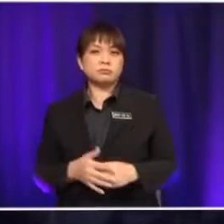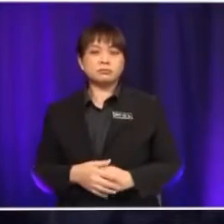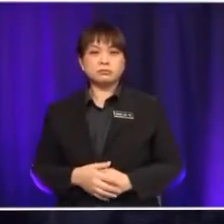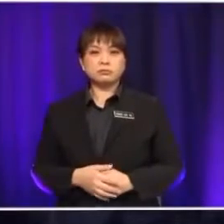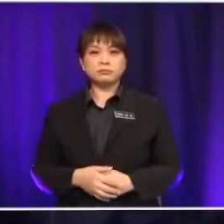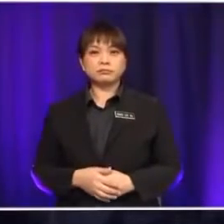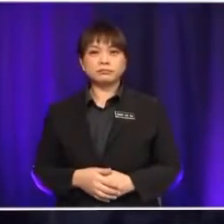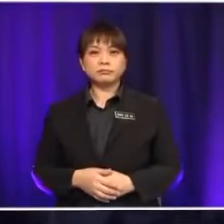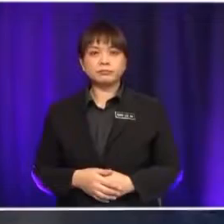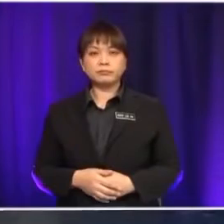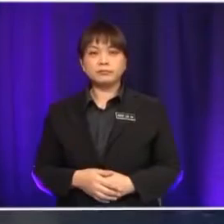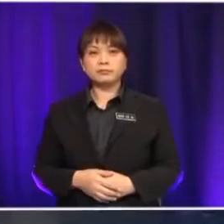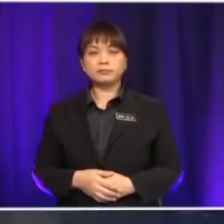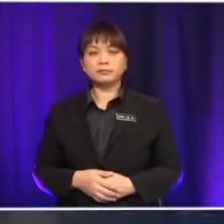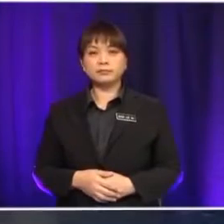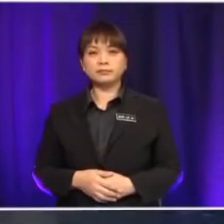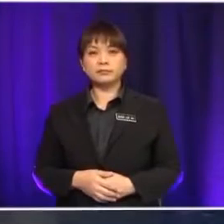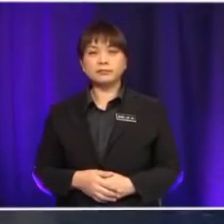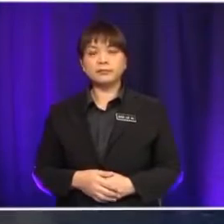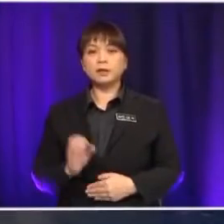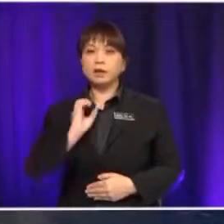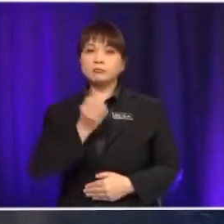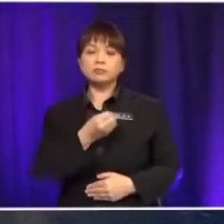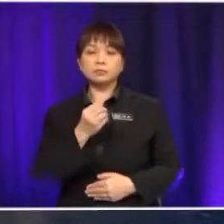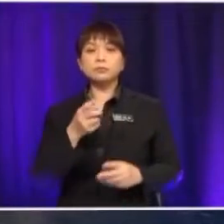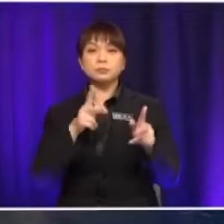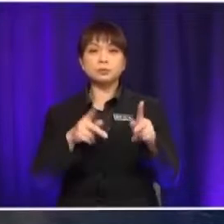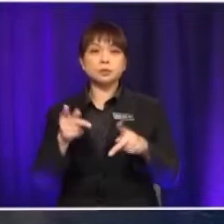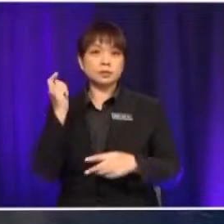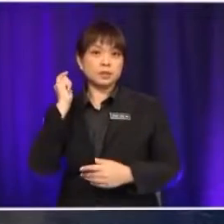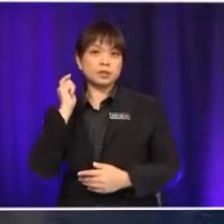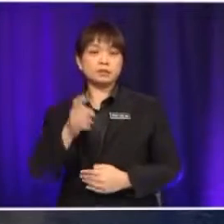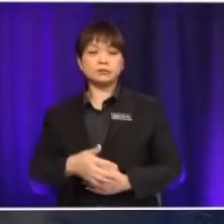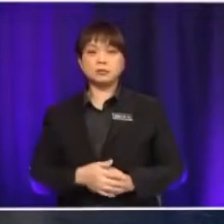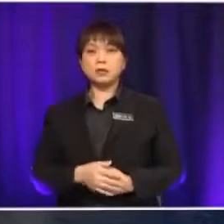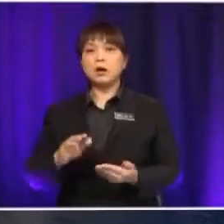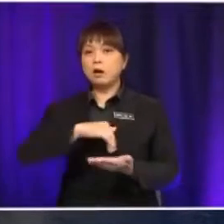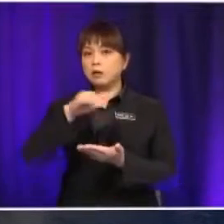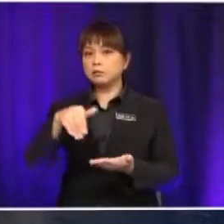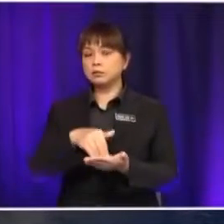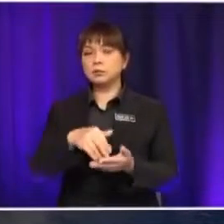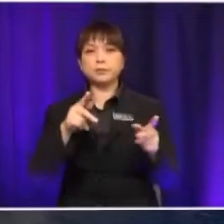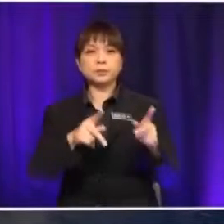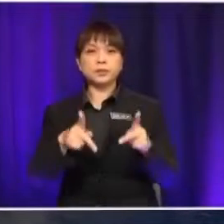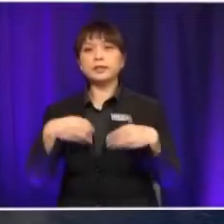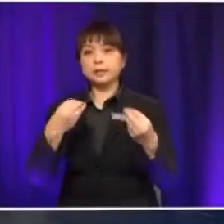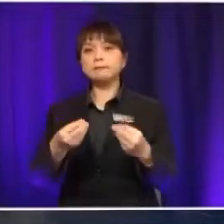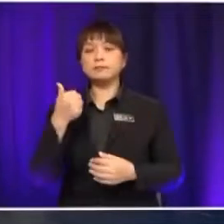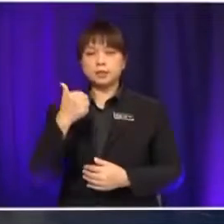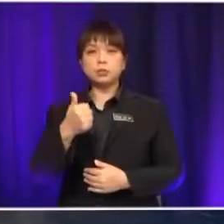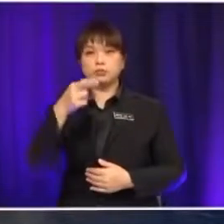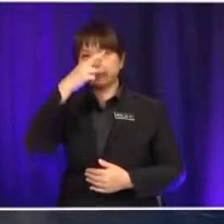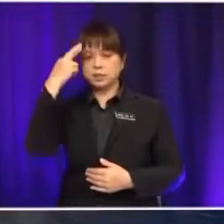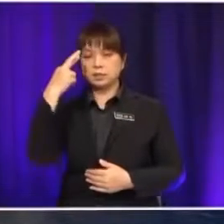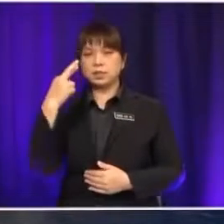that was given just now? I think all of them have given a good reasons. Yeah, some of them give a few